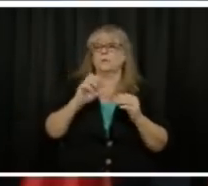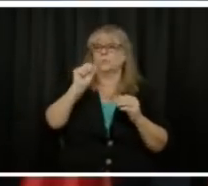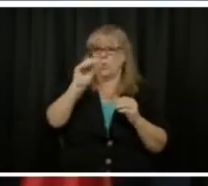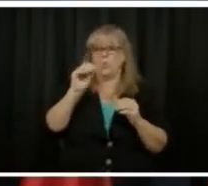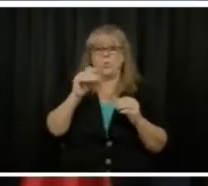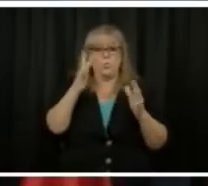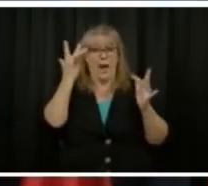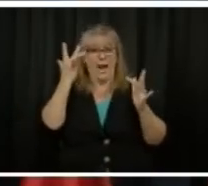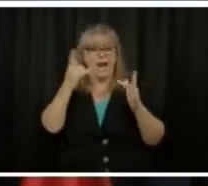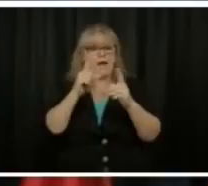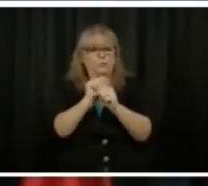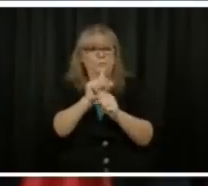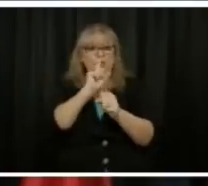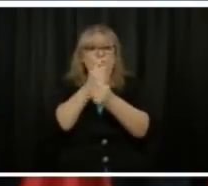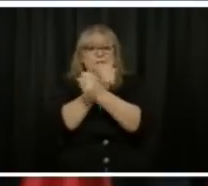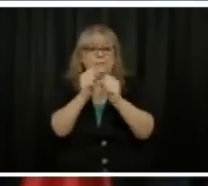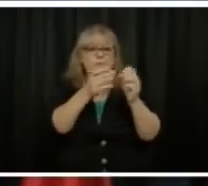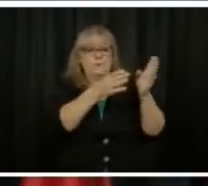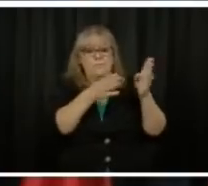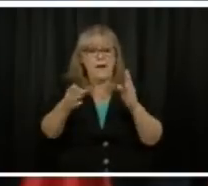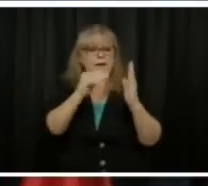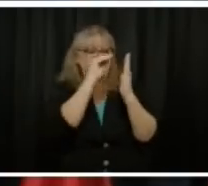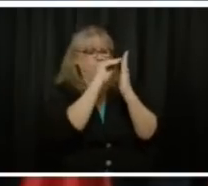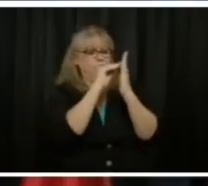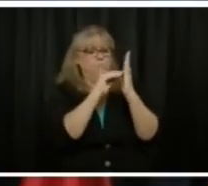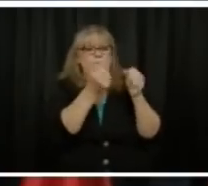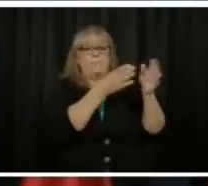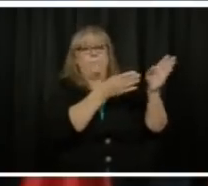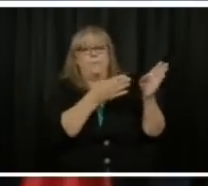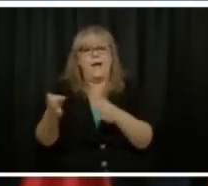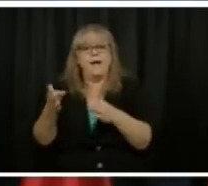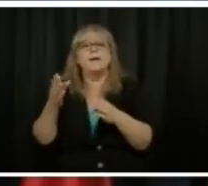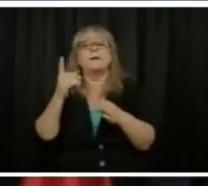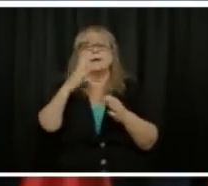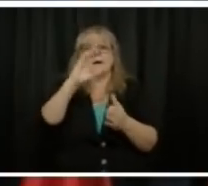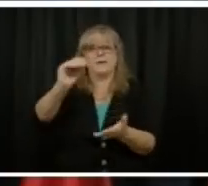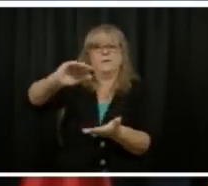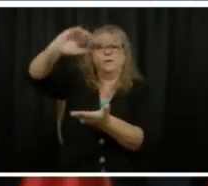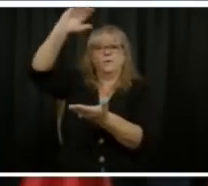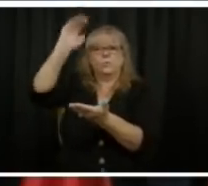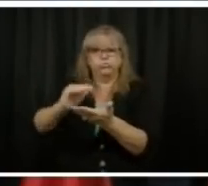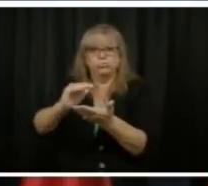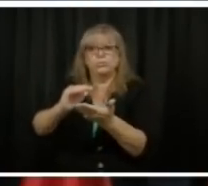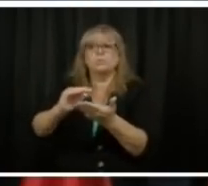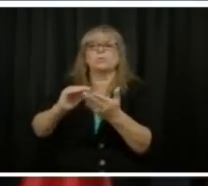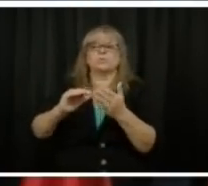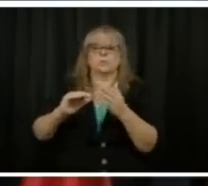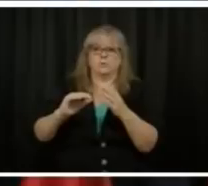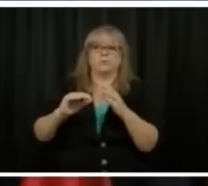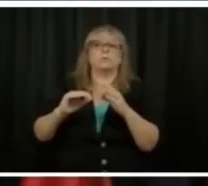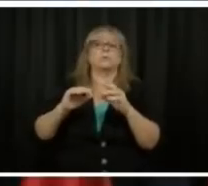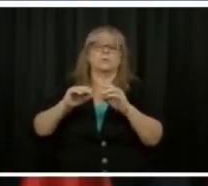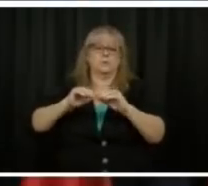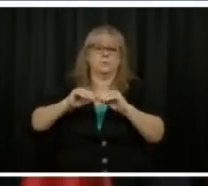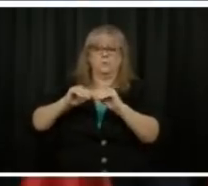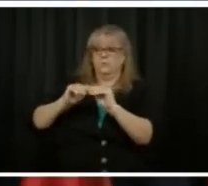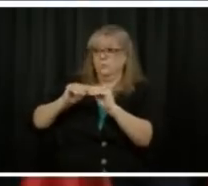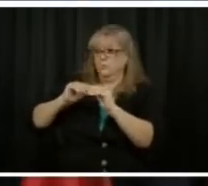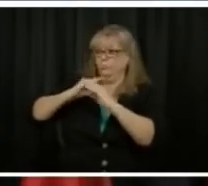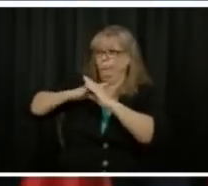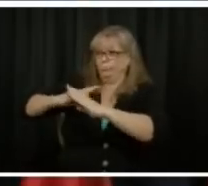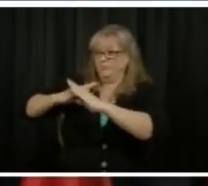protocols, the cohort isolation in place to prevent a case from becoming a site-wide outbreak. And that is part of that